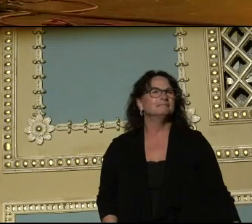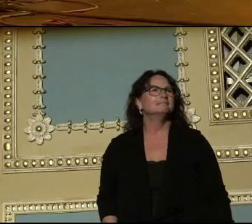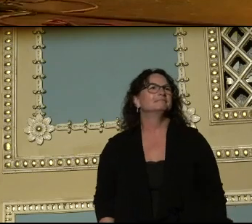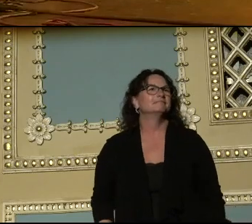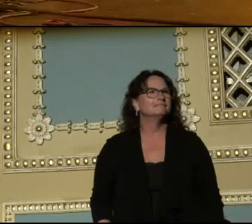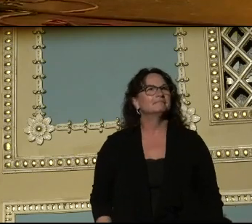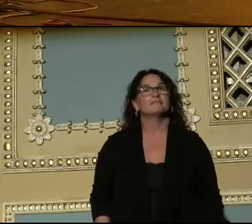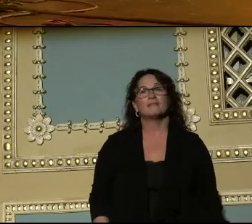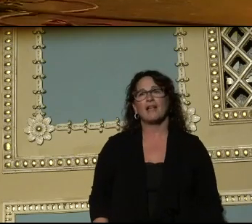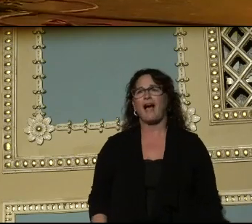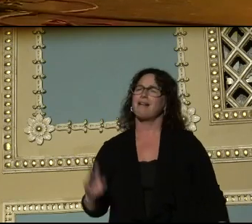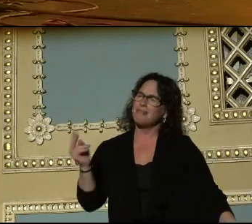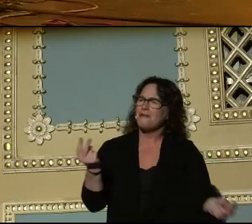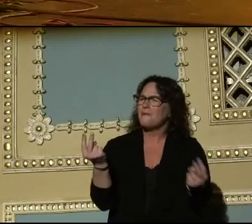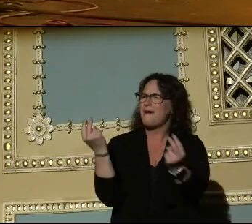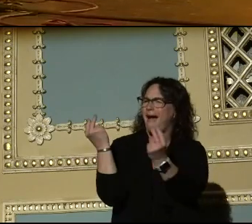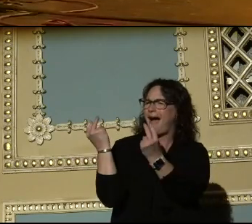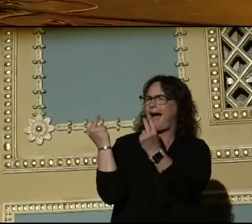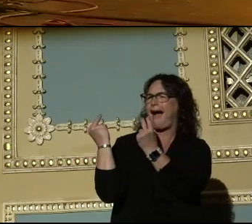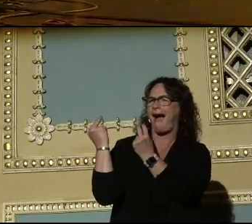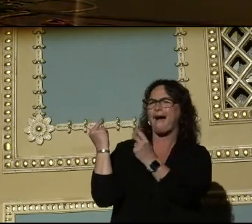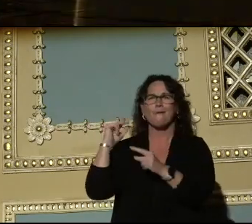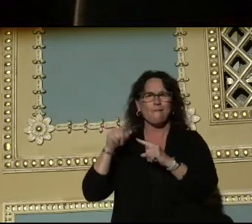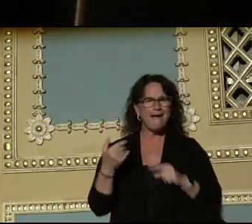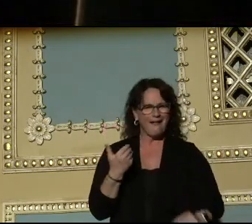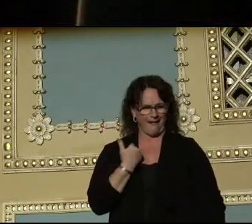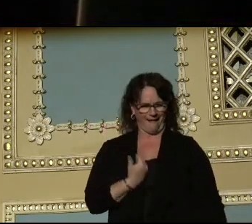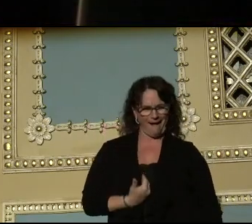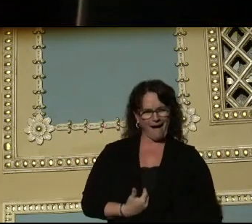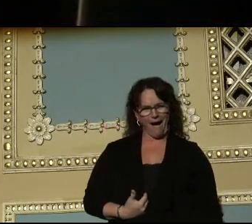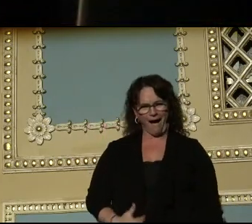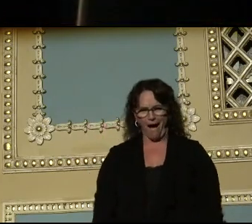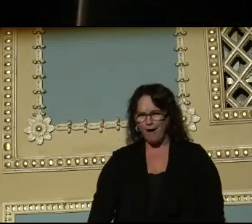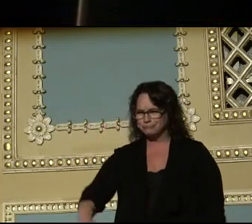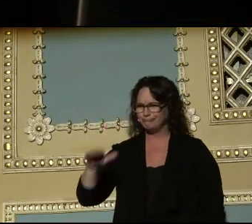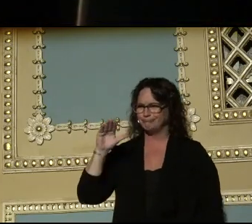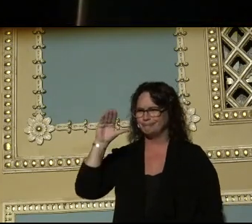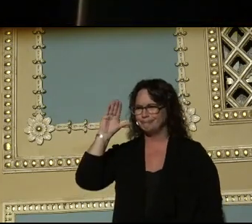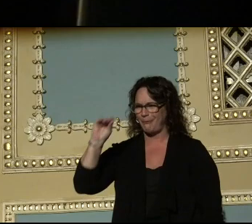Looking back on when I was a little nappy-headed boy,